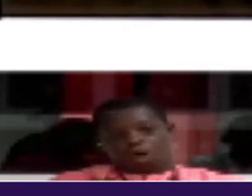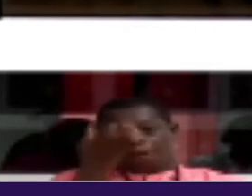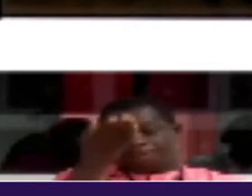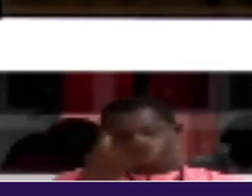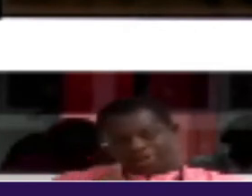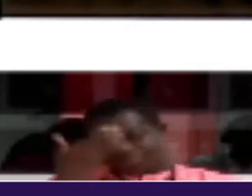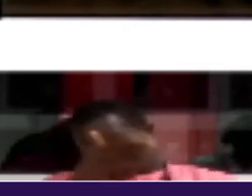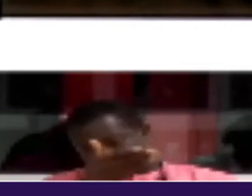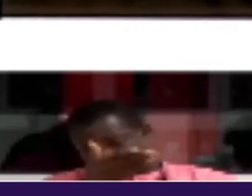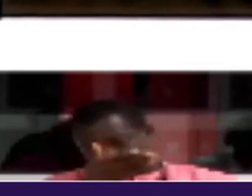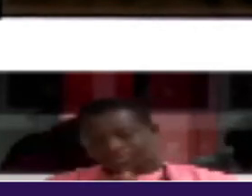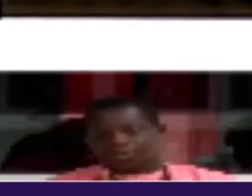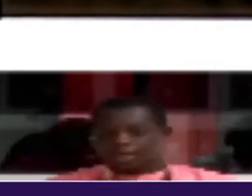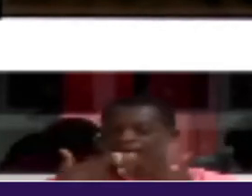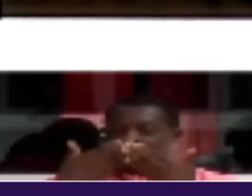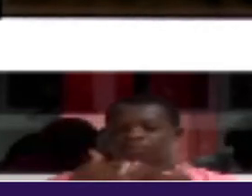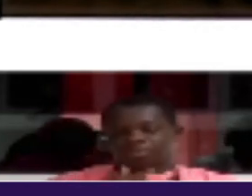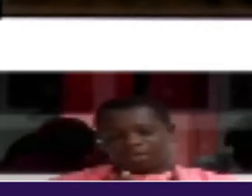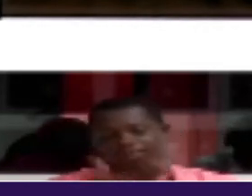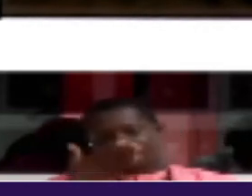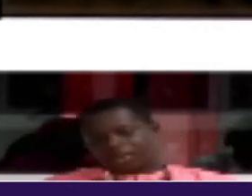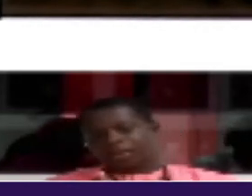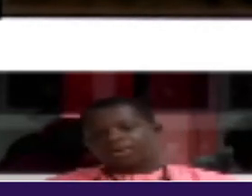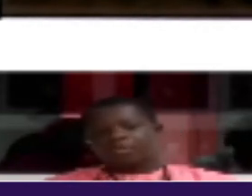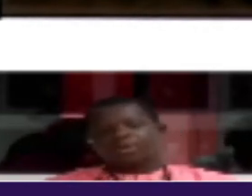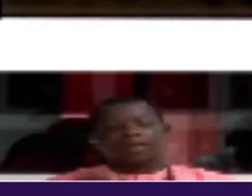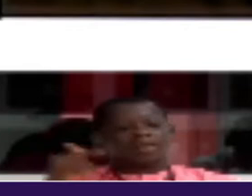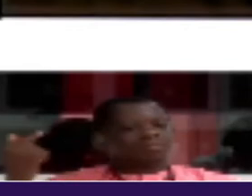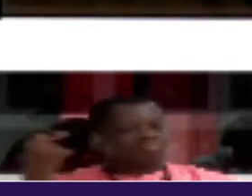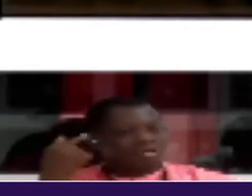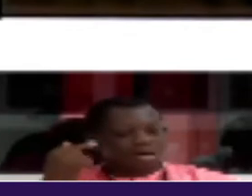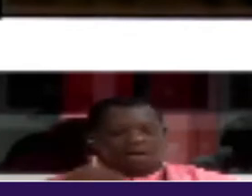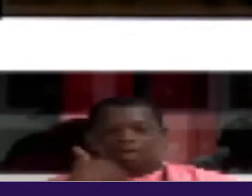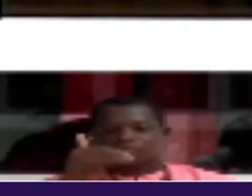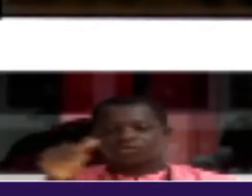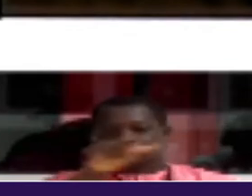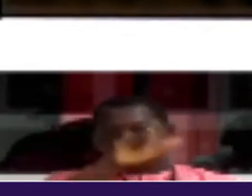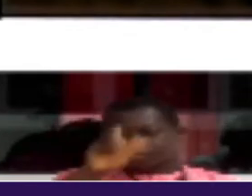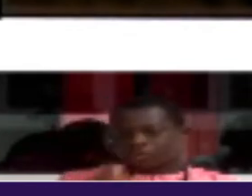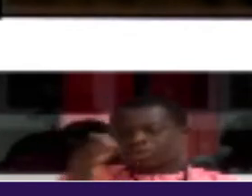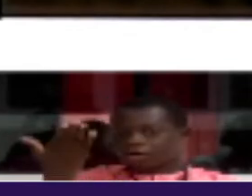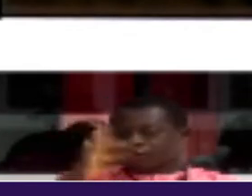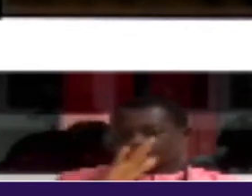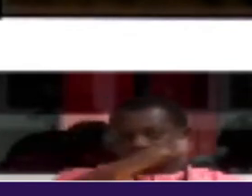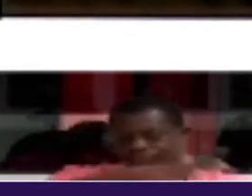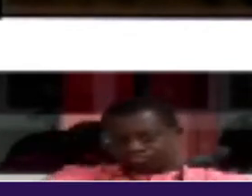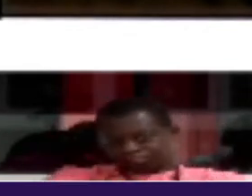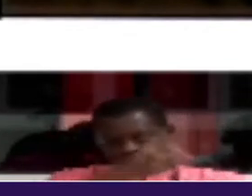I tell him that I am around. Then I heard that he was asking for someone from the main gate. Then that's the time